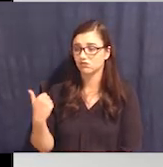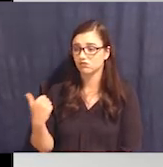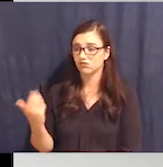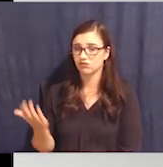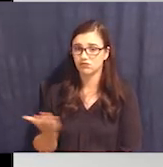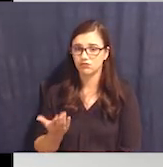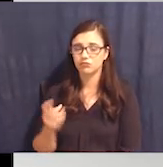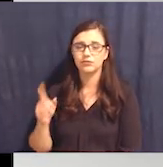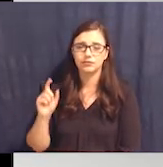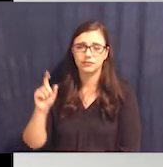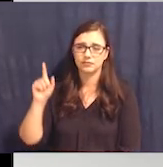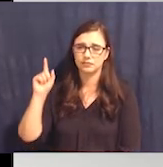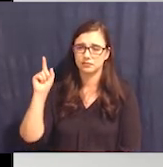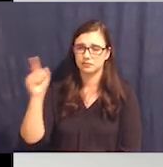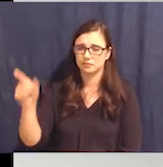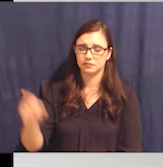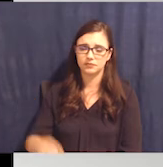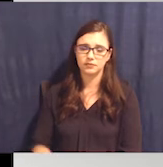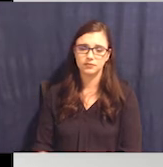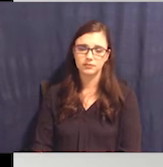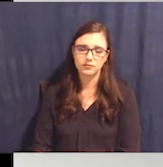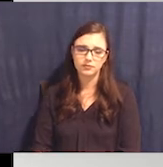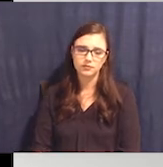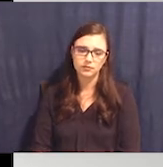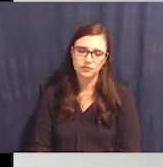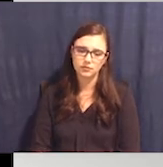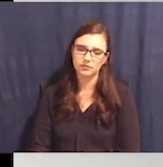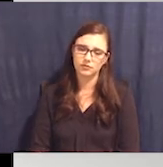Anybody else? Yes, back there.